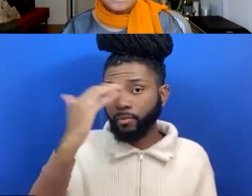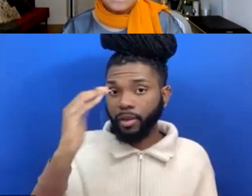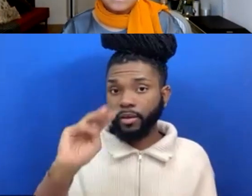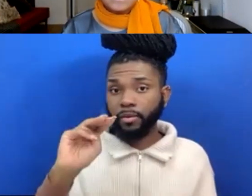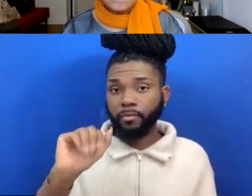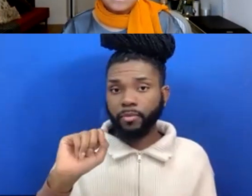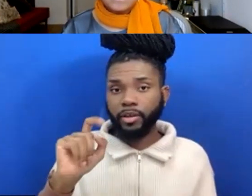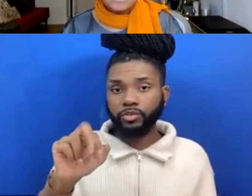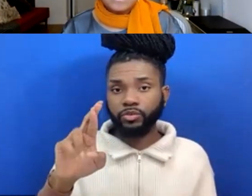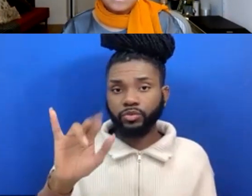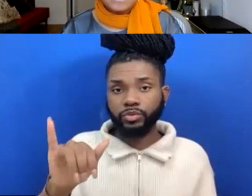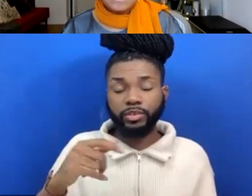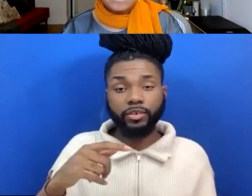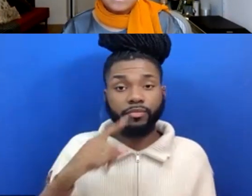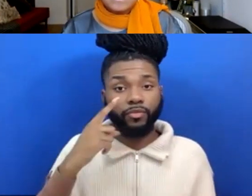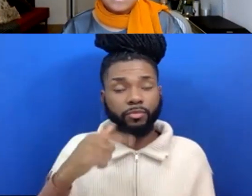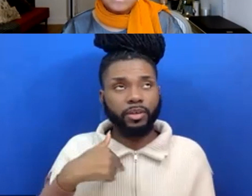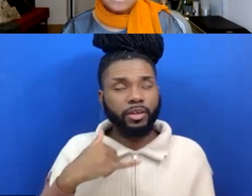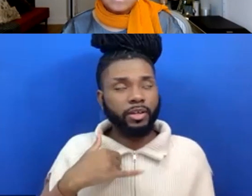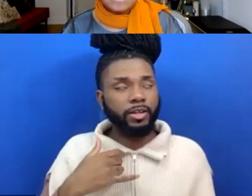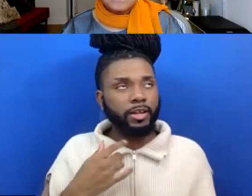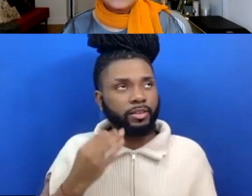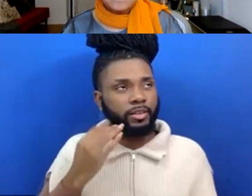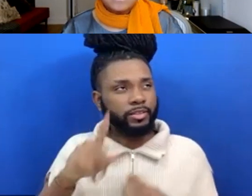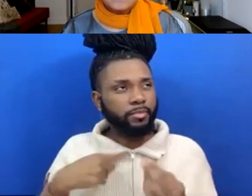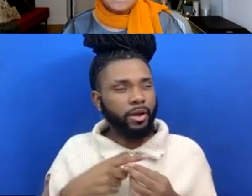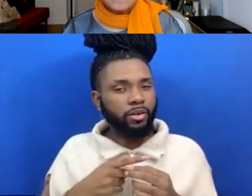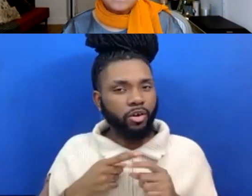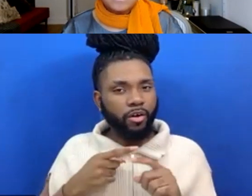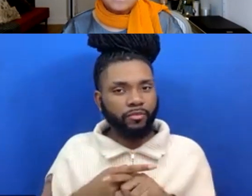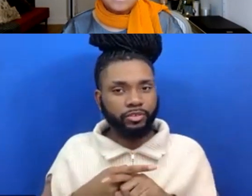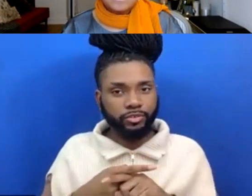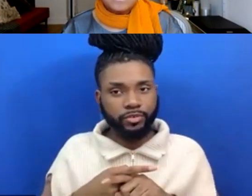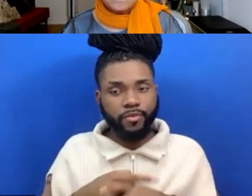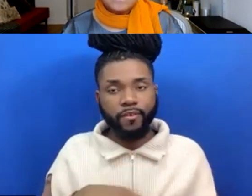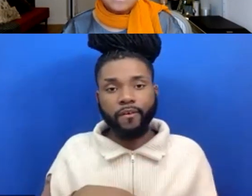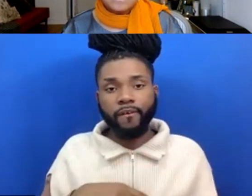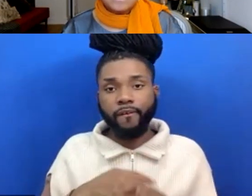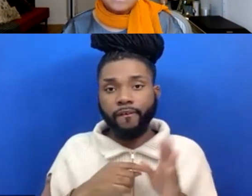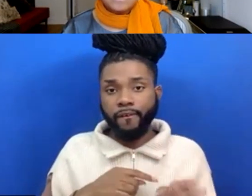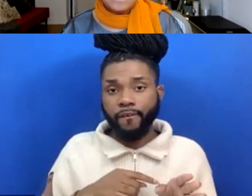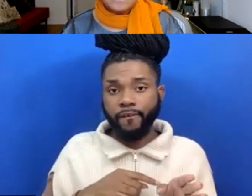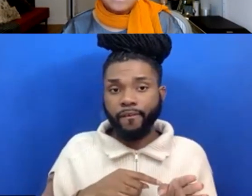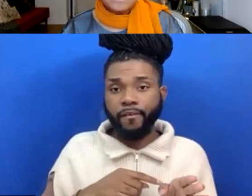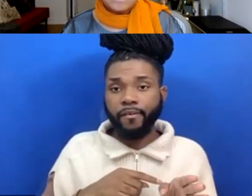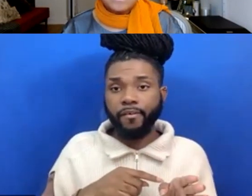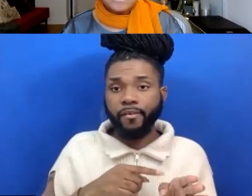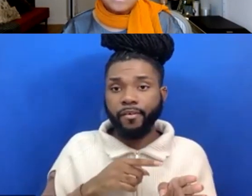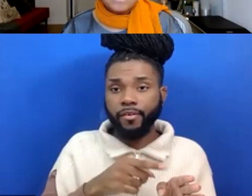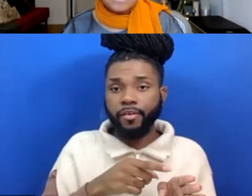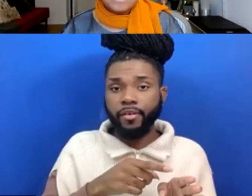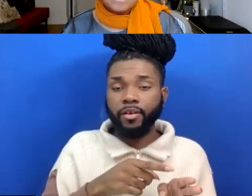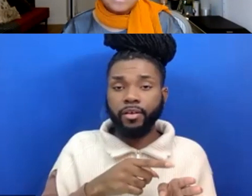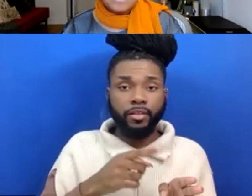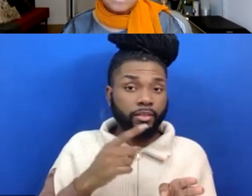for me evokes the kind of contradiction, right, between the dialectic of